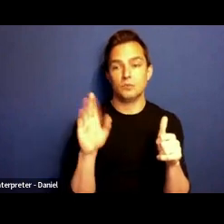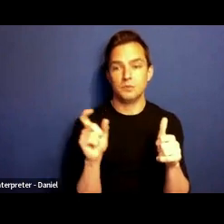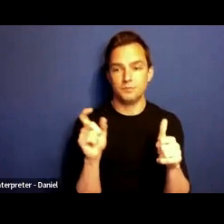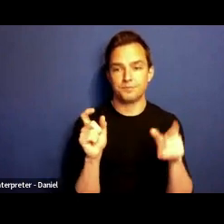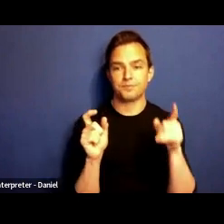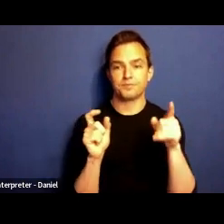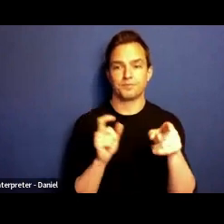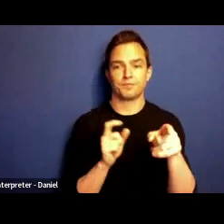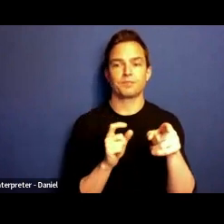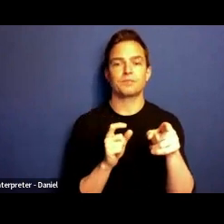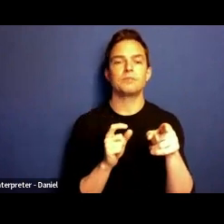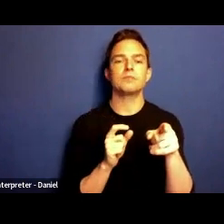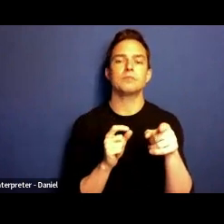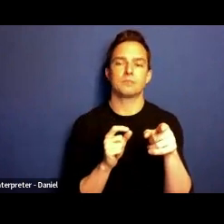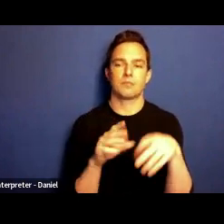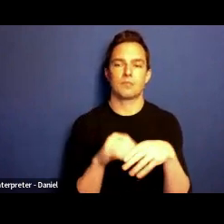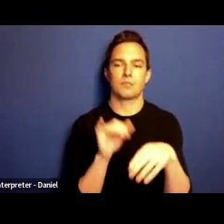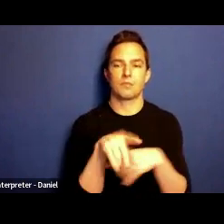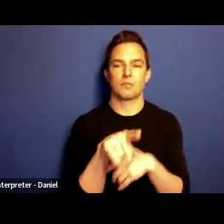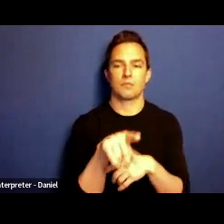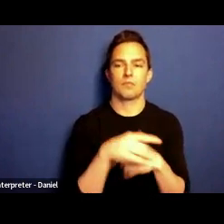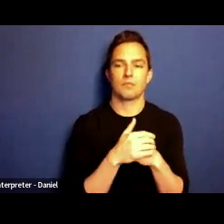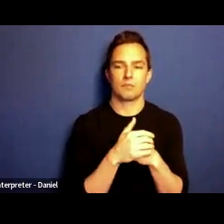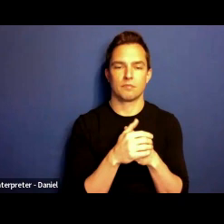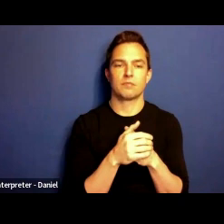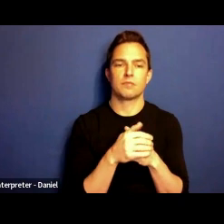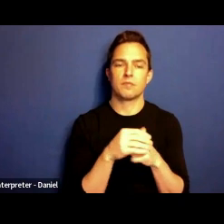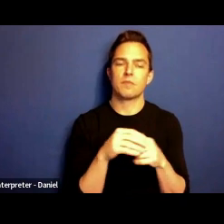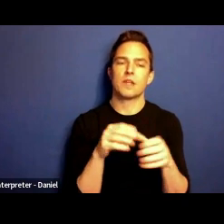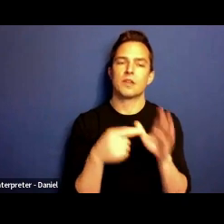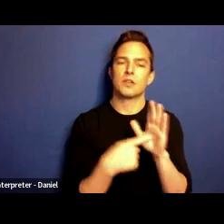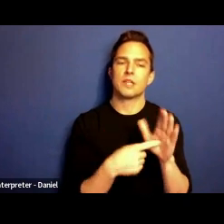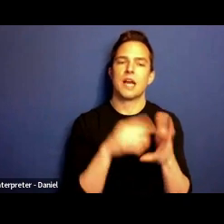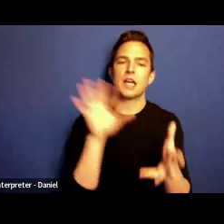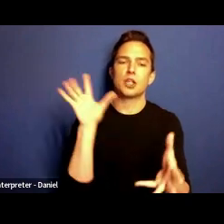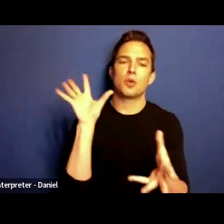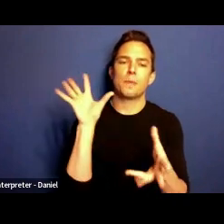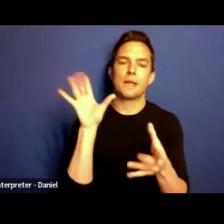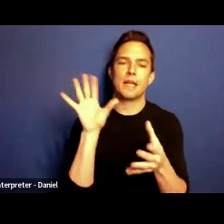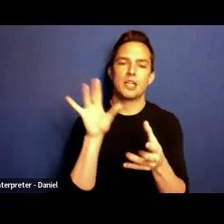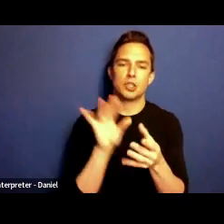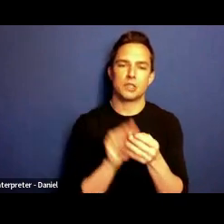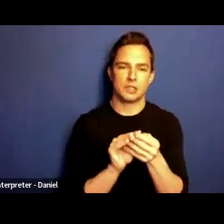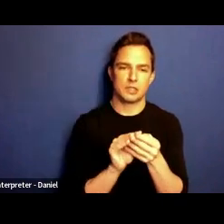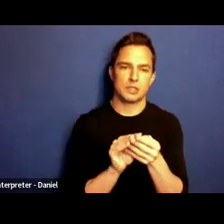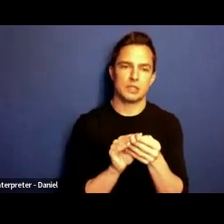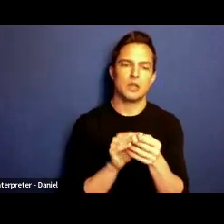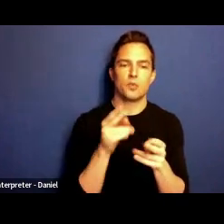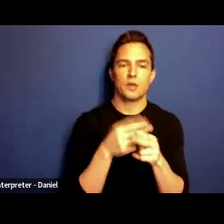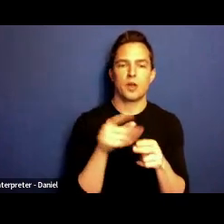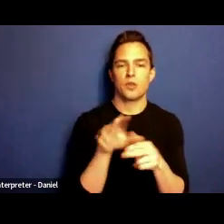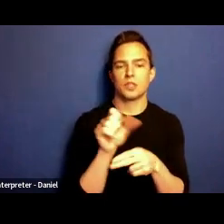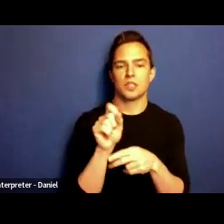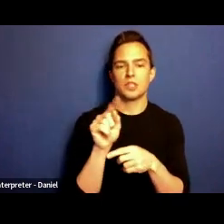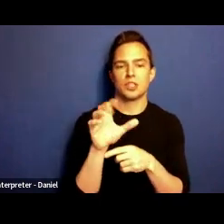see, including this one, they are depicting accumulations, or we call them stocks. They're